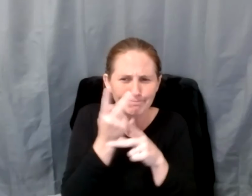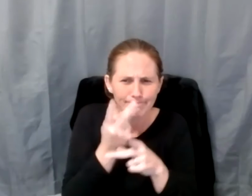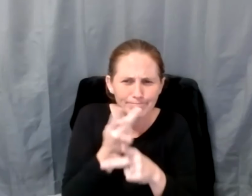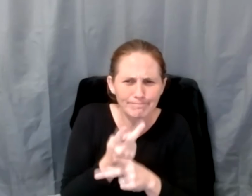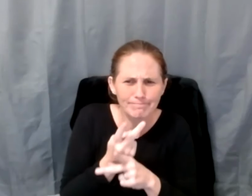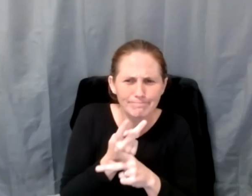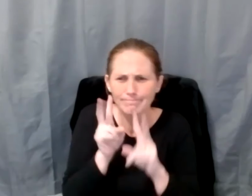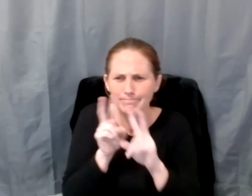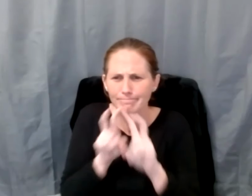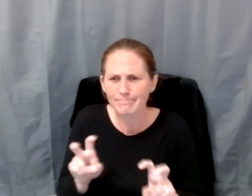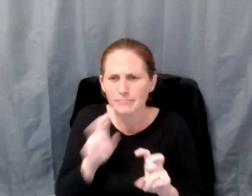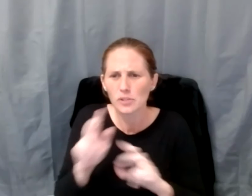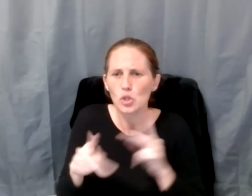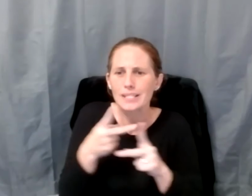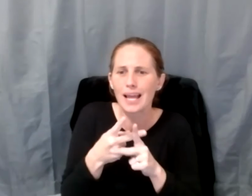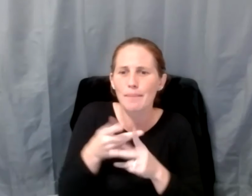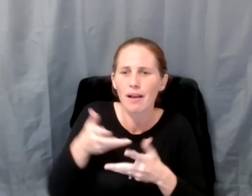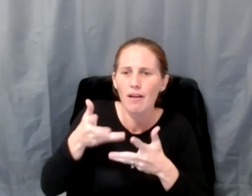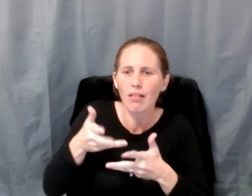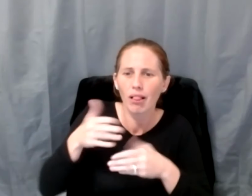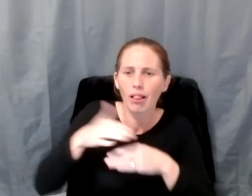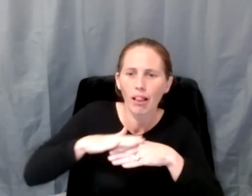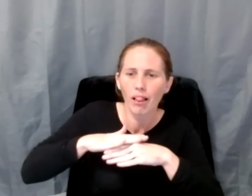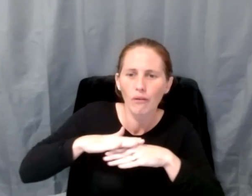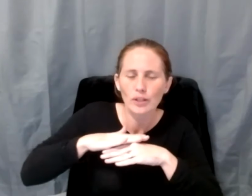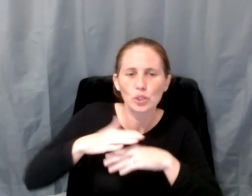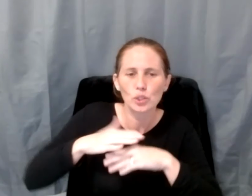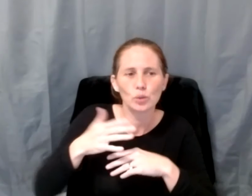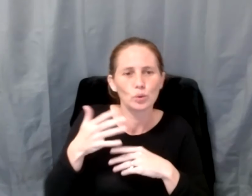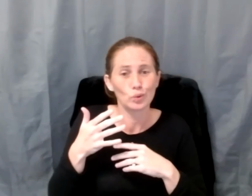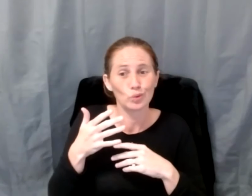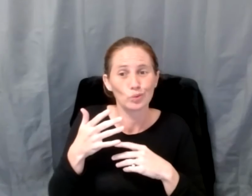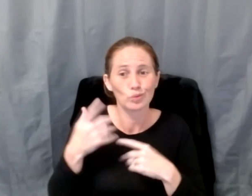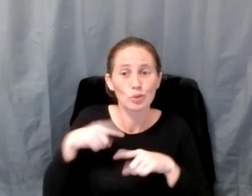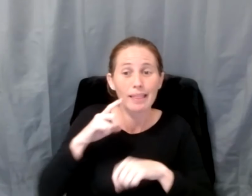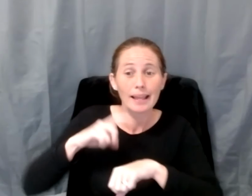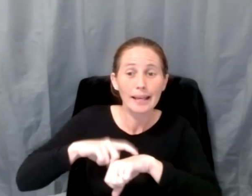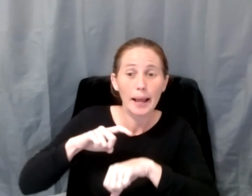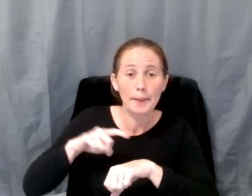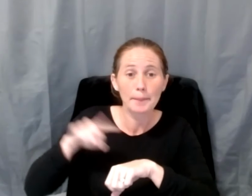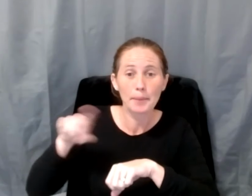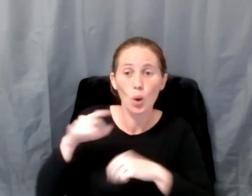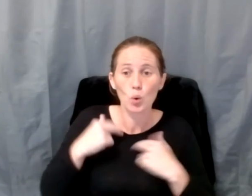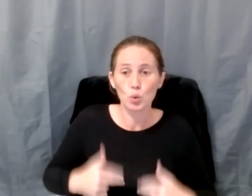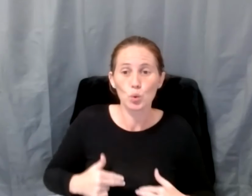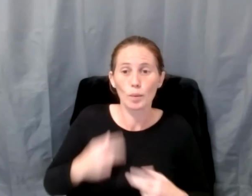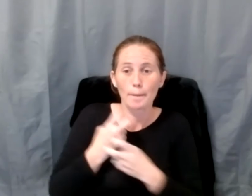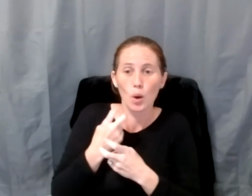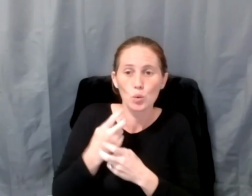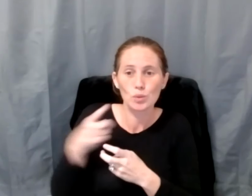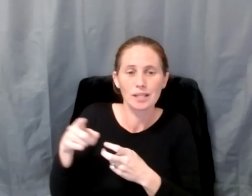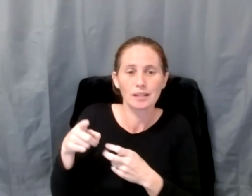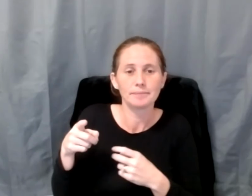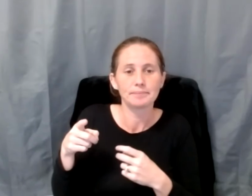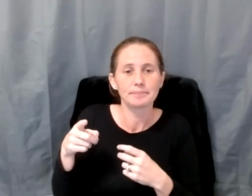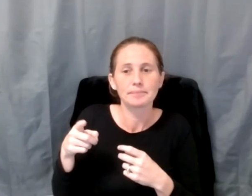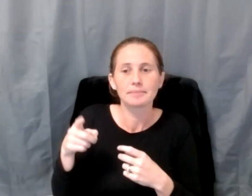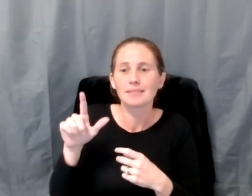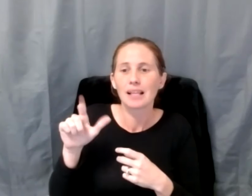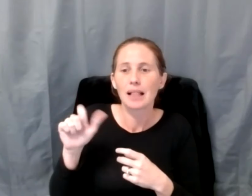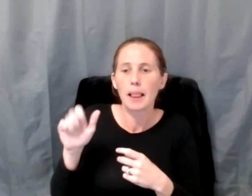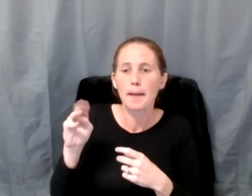um, types of residues. Um, at the time, those human remains, the wish of the Lamorne